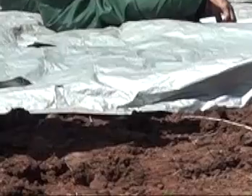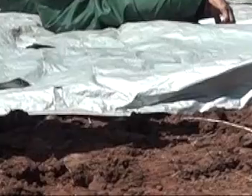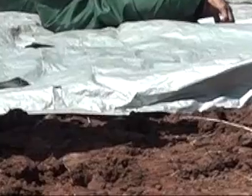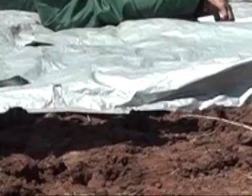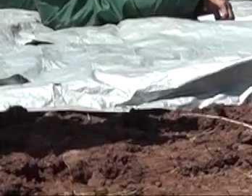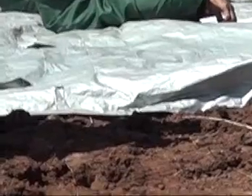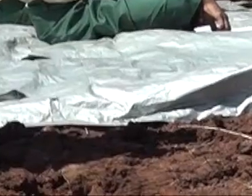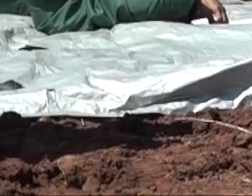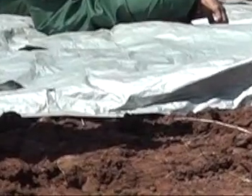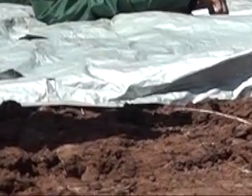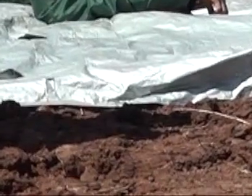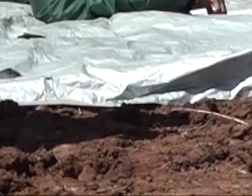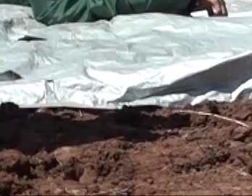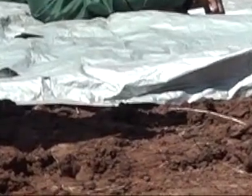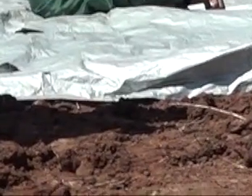Tutama.